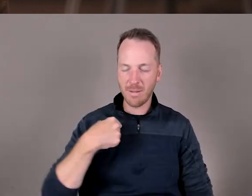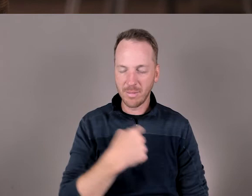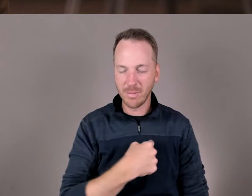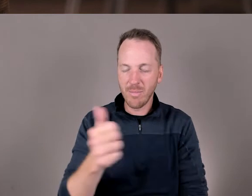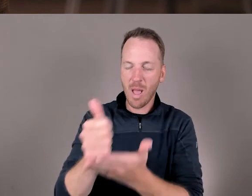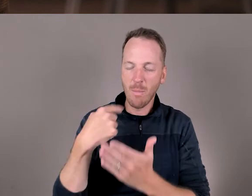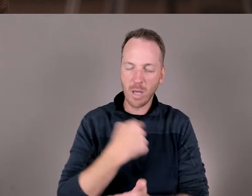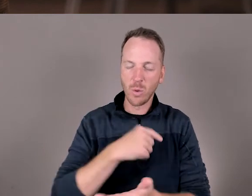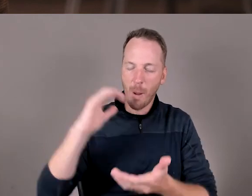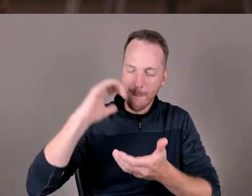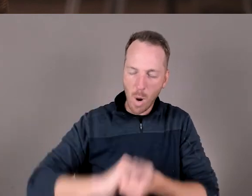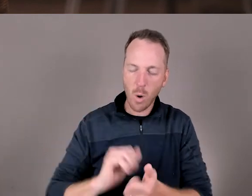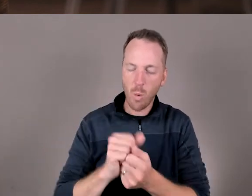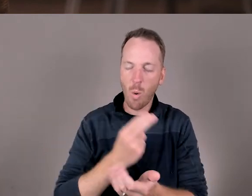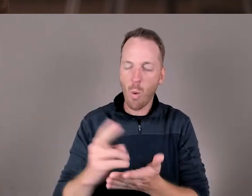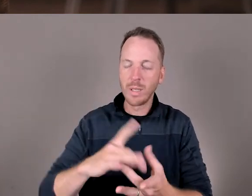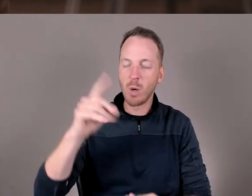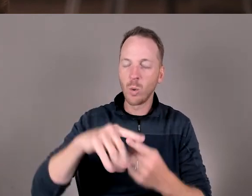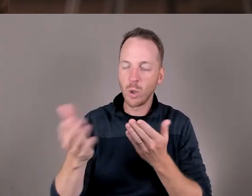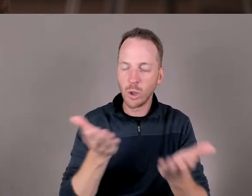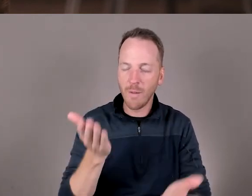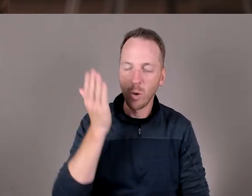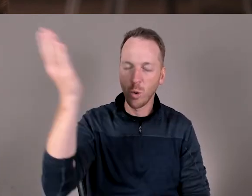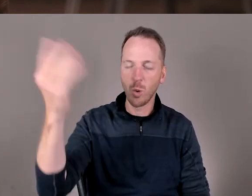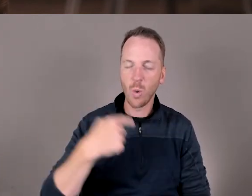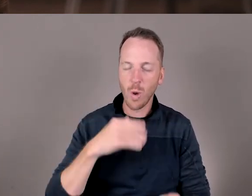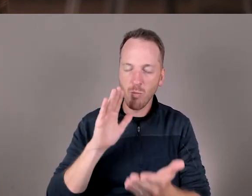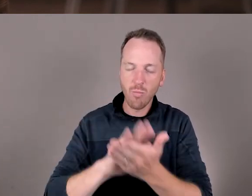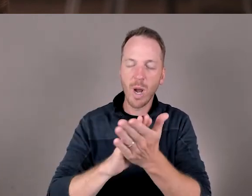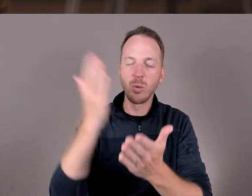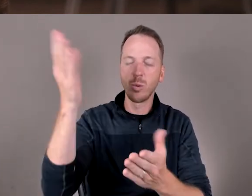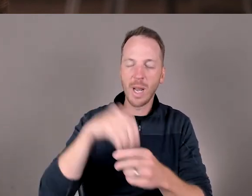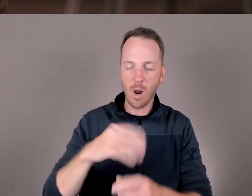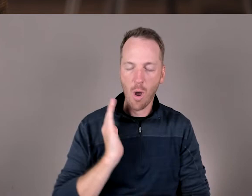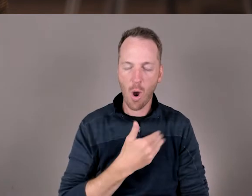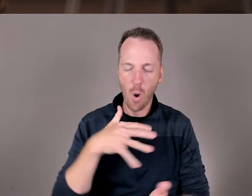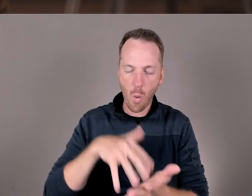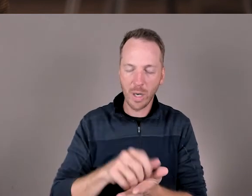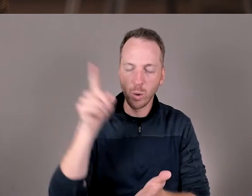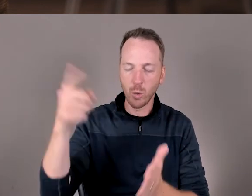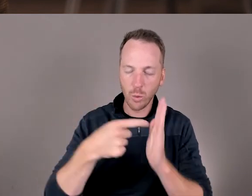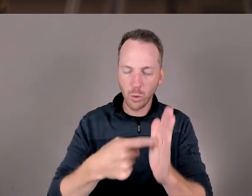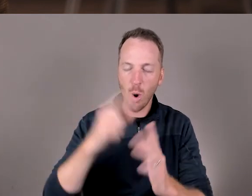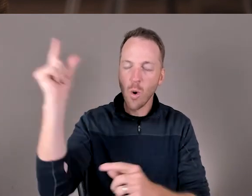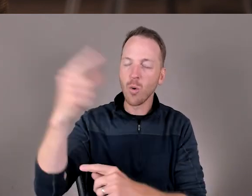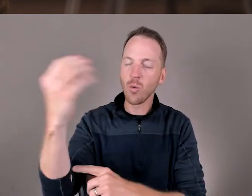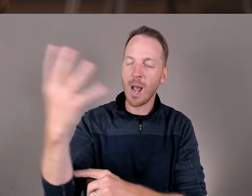Help us to partner with him in serving you. We praise you that in our weakness you express your grace to